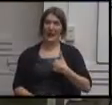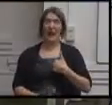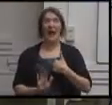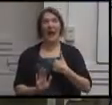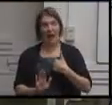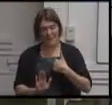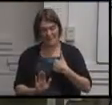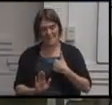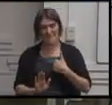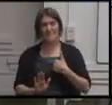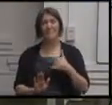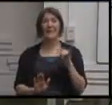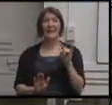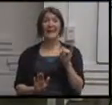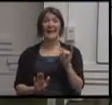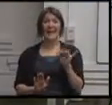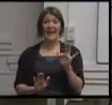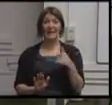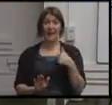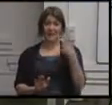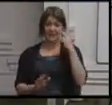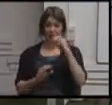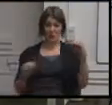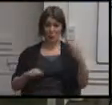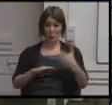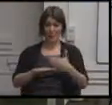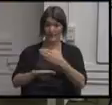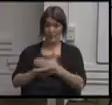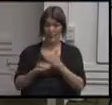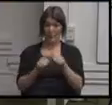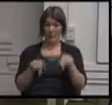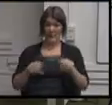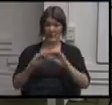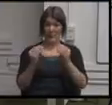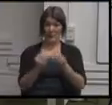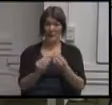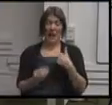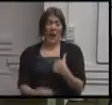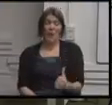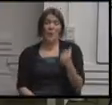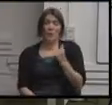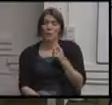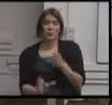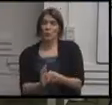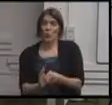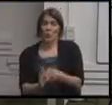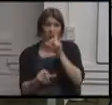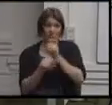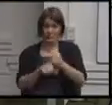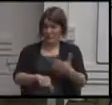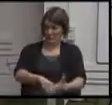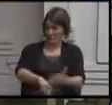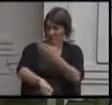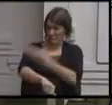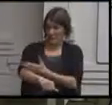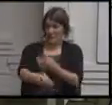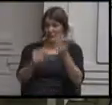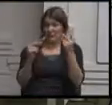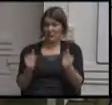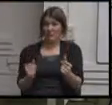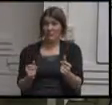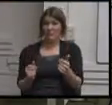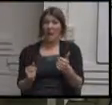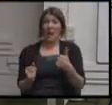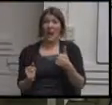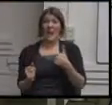unequivocally that if I didn't see improvement in the organization that I've seen in the past 6 months, I would be sitting out